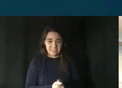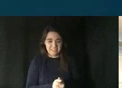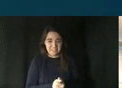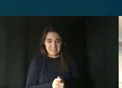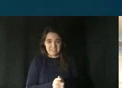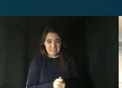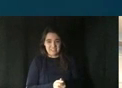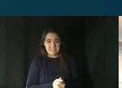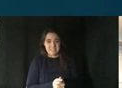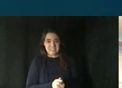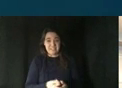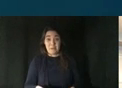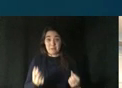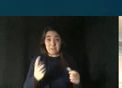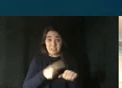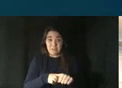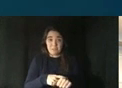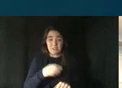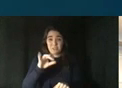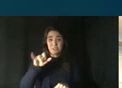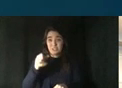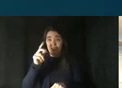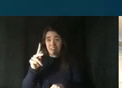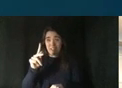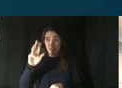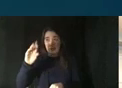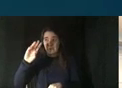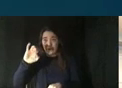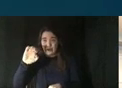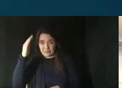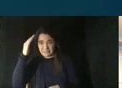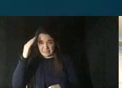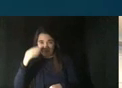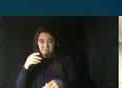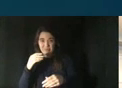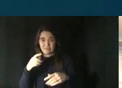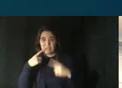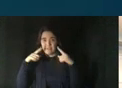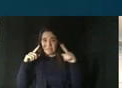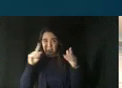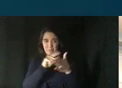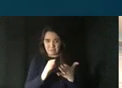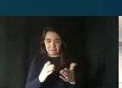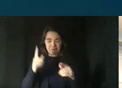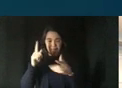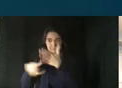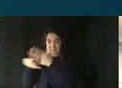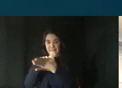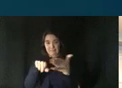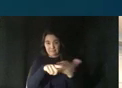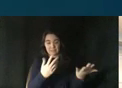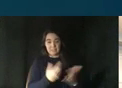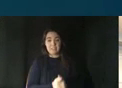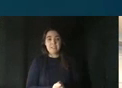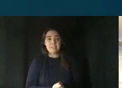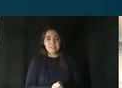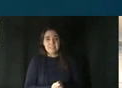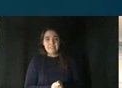being canceled this year alone? Right. And people get canceled. Some people come back for another day.